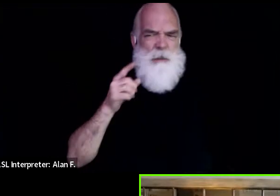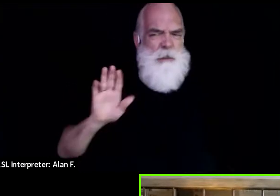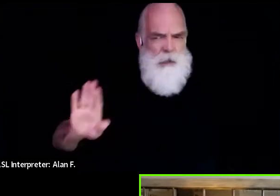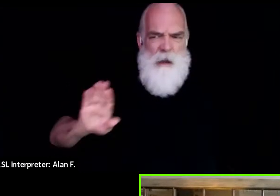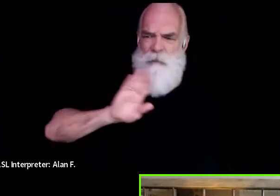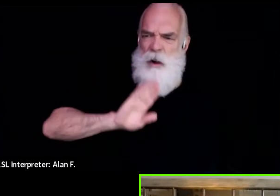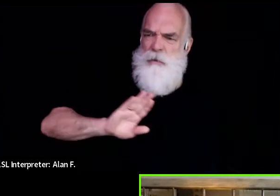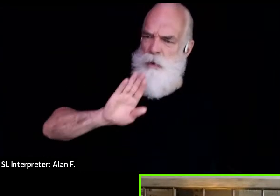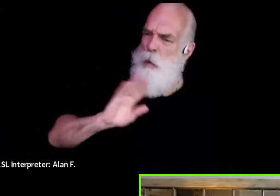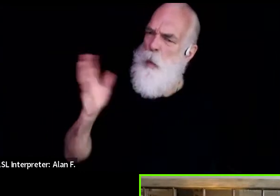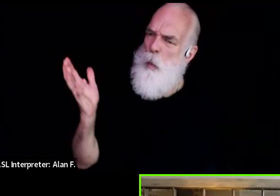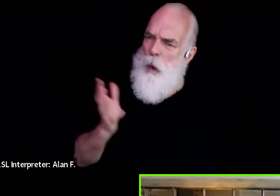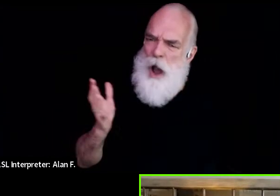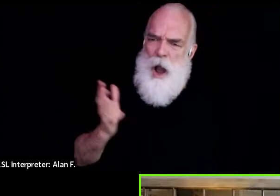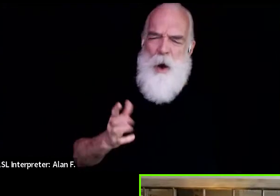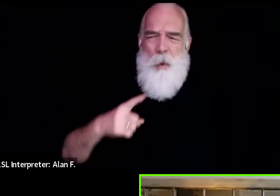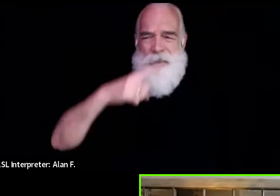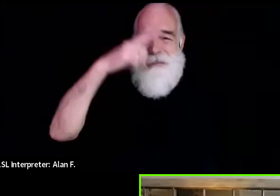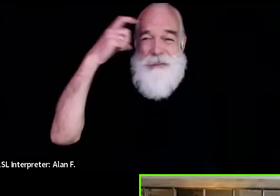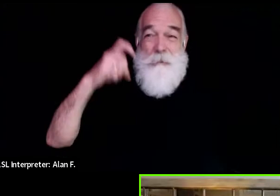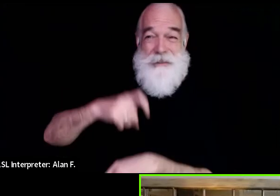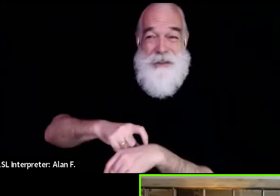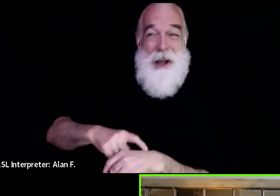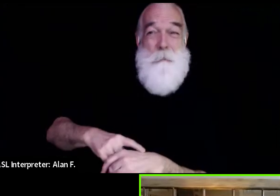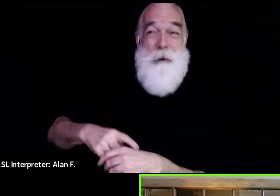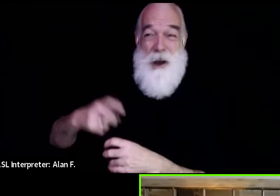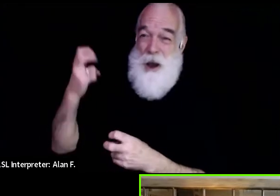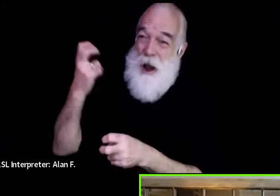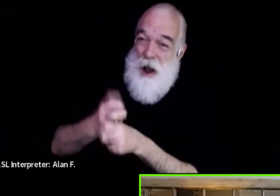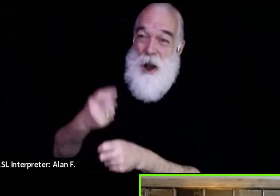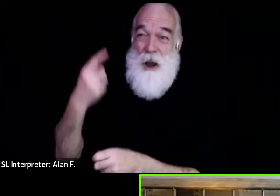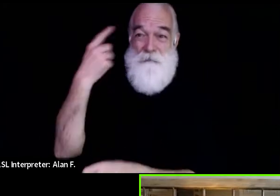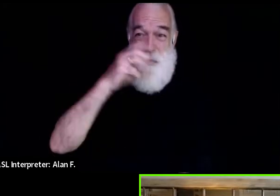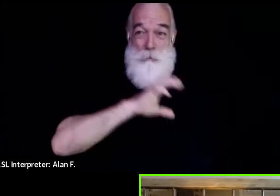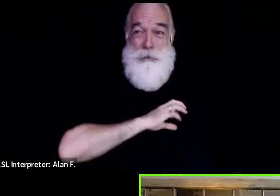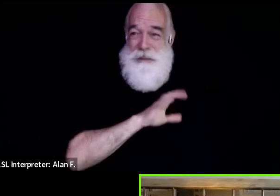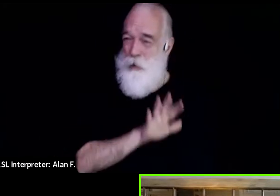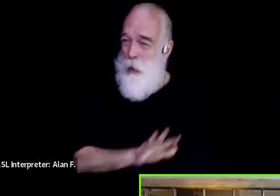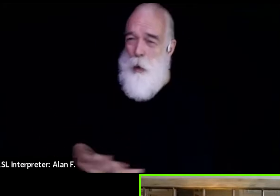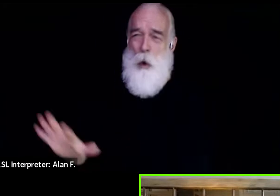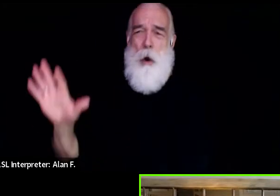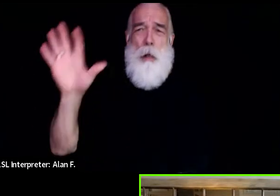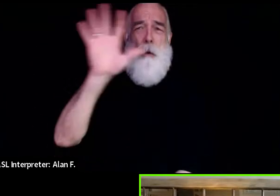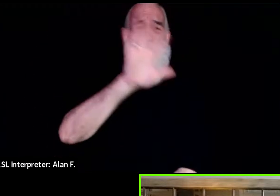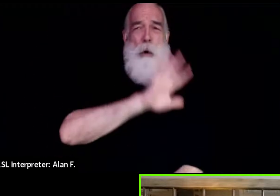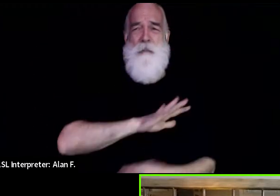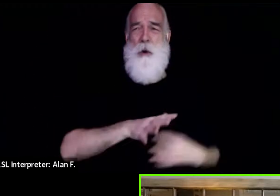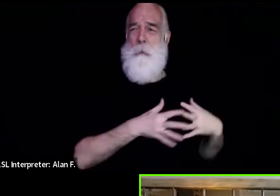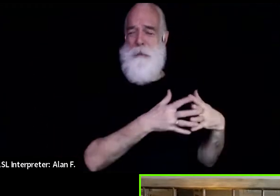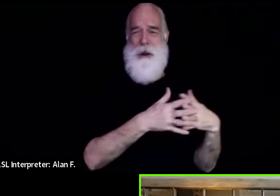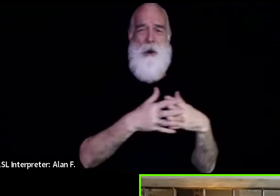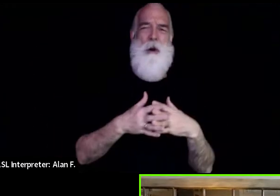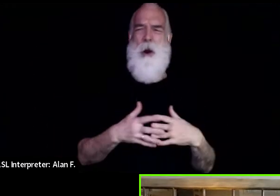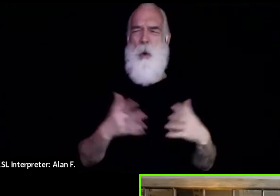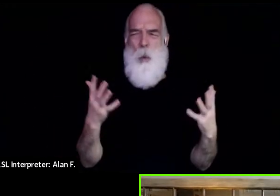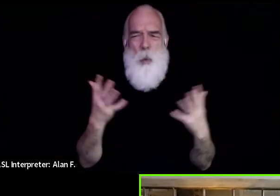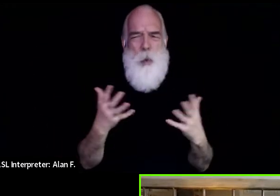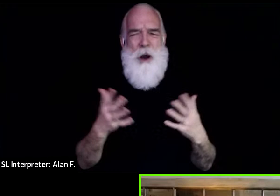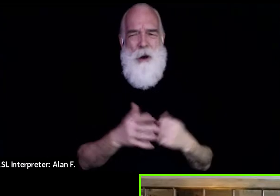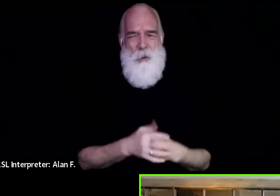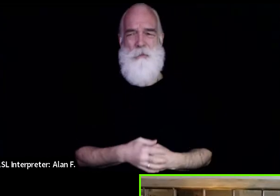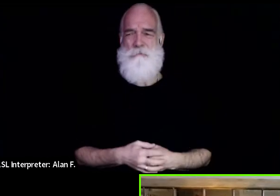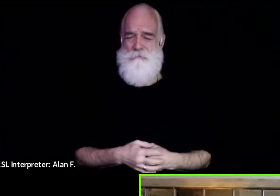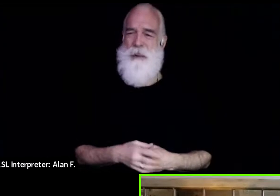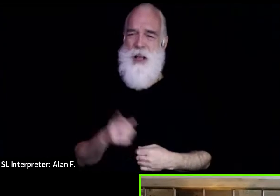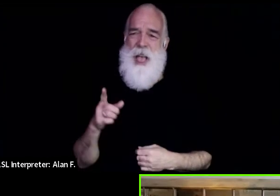summer for police, public safety all across America. They were getting, you know, they were